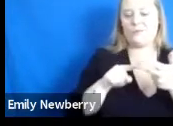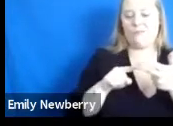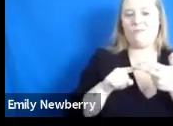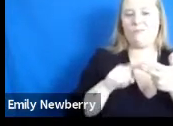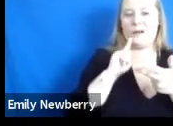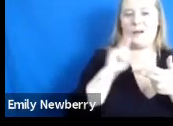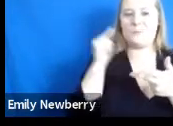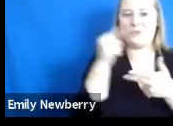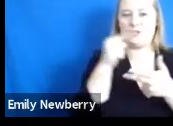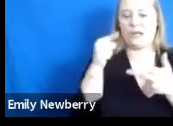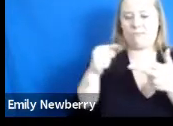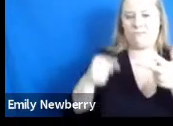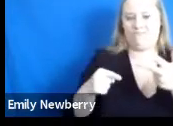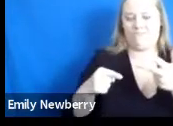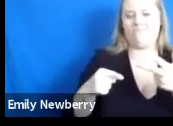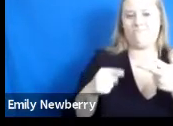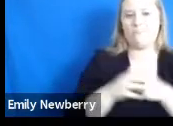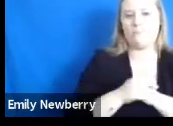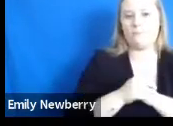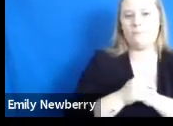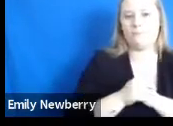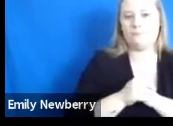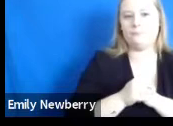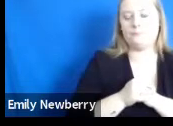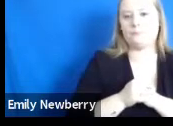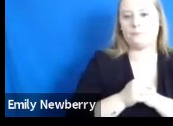project today. And